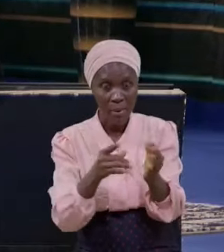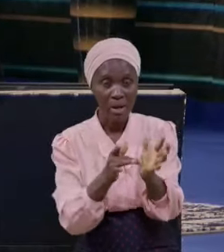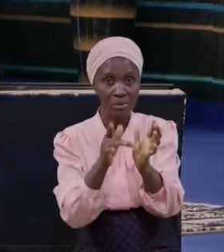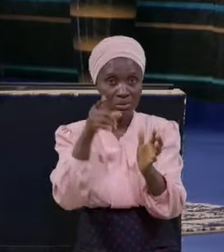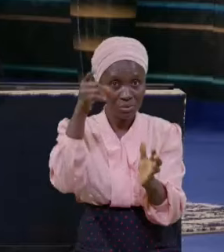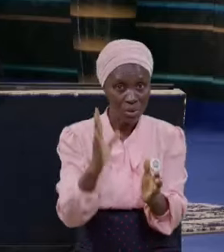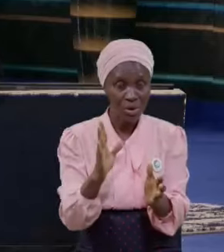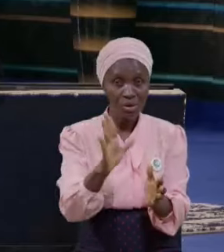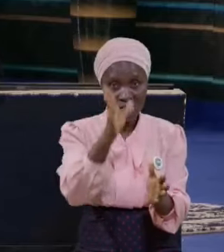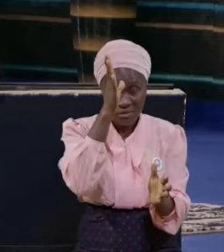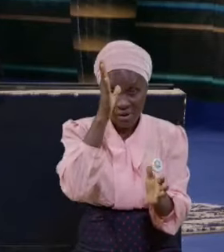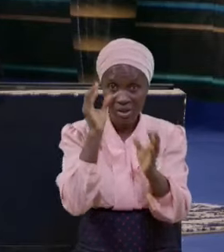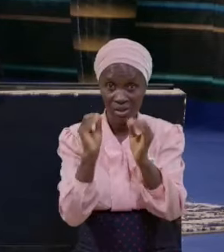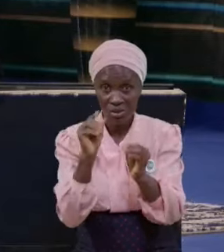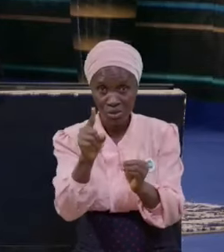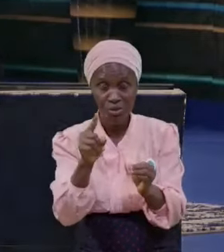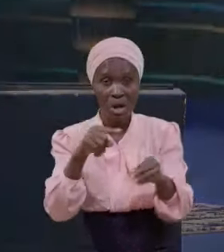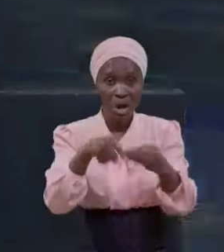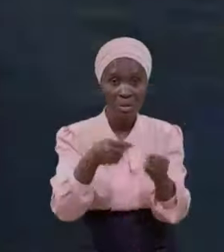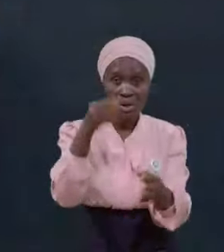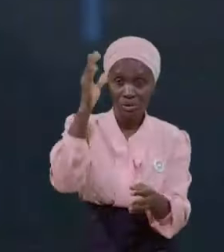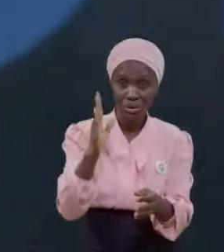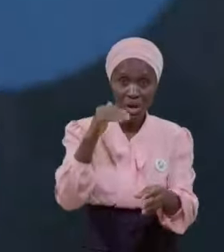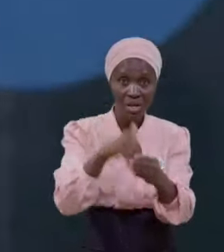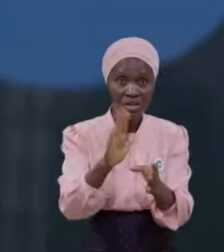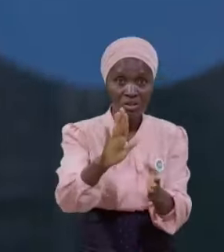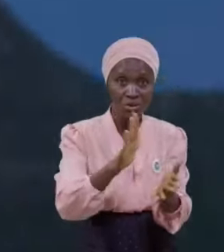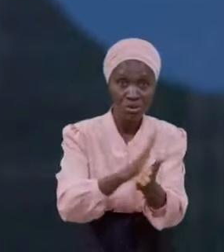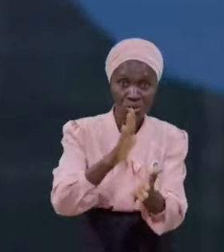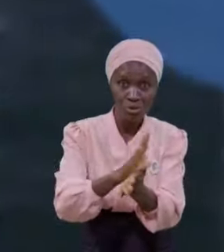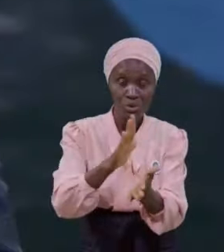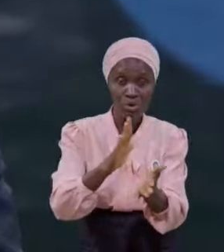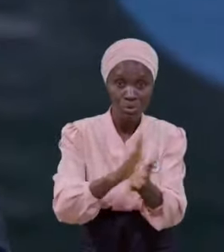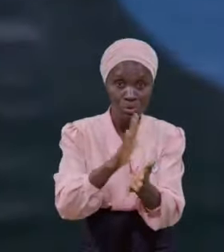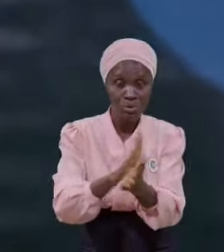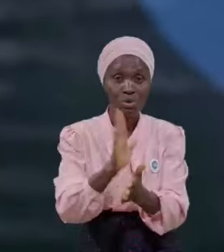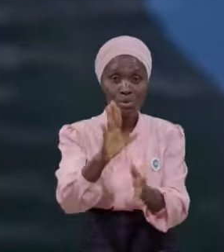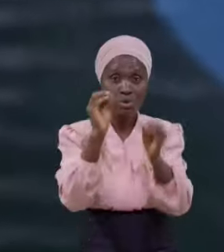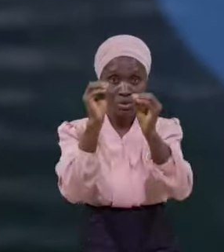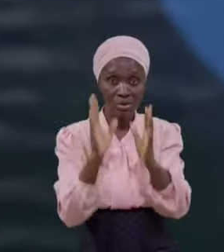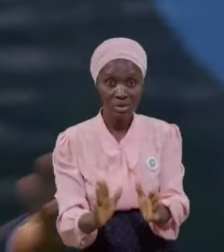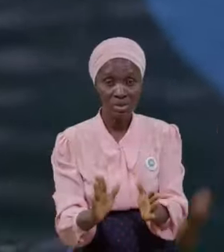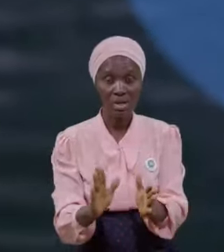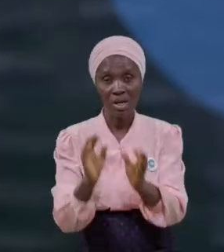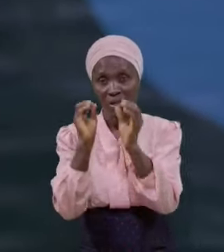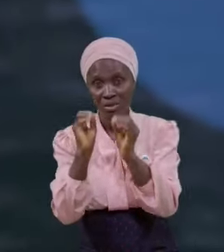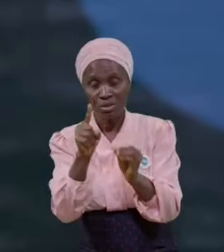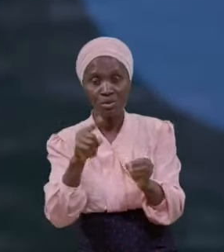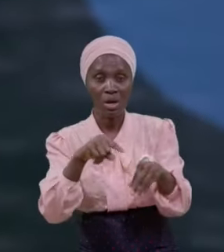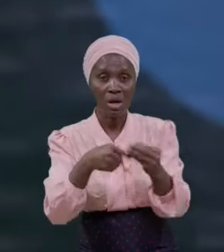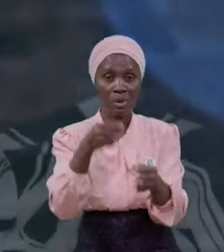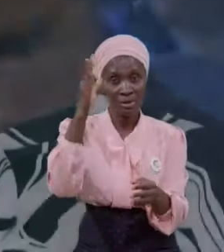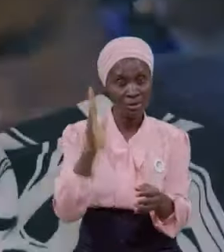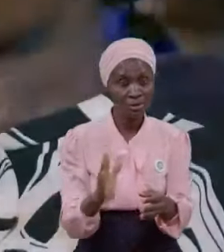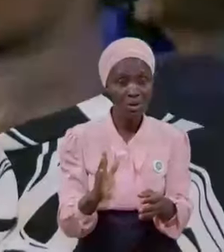you about God, and there is a fellowship, they call it Christian fellowship. You go to fellowship and you're attending